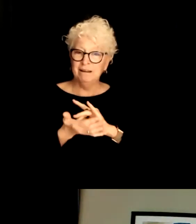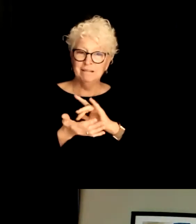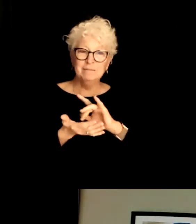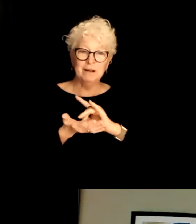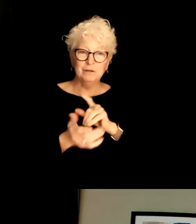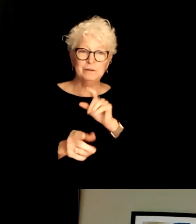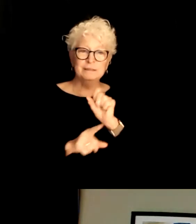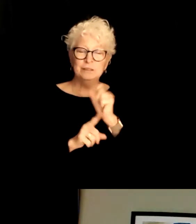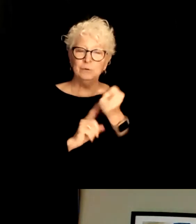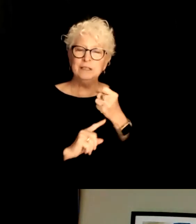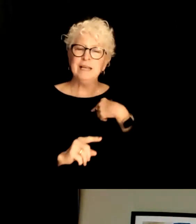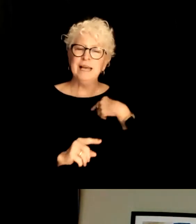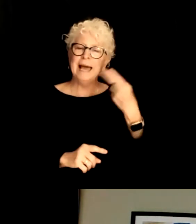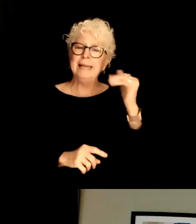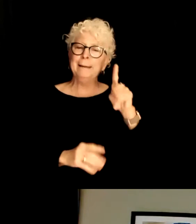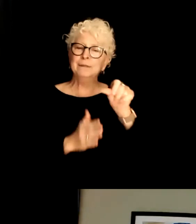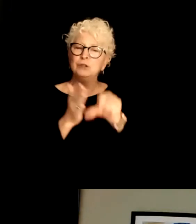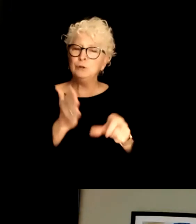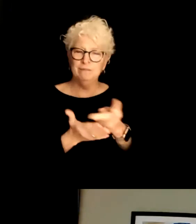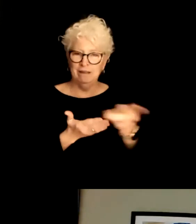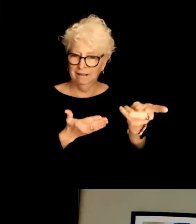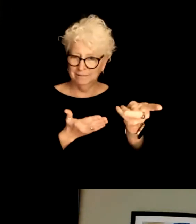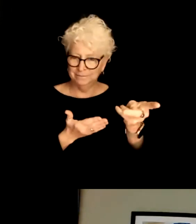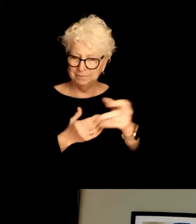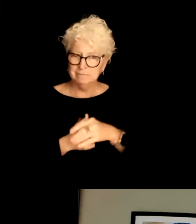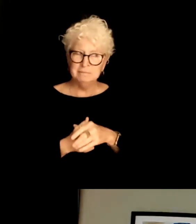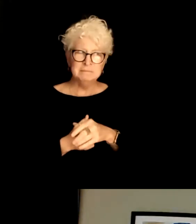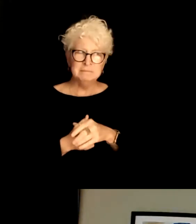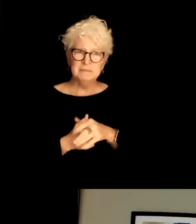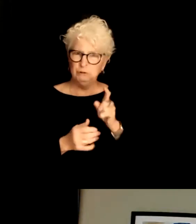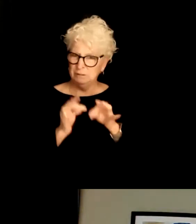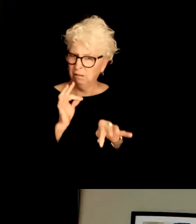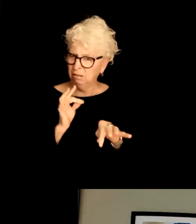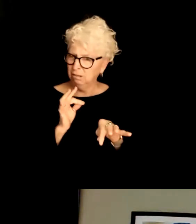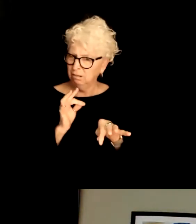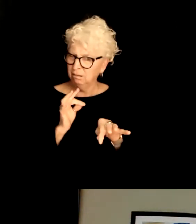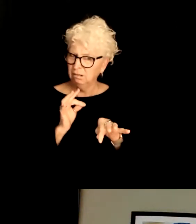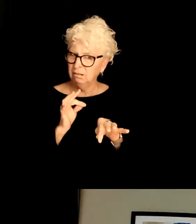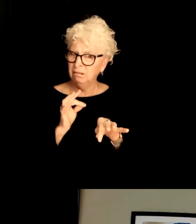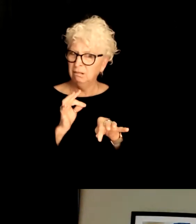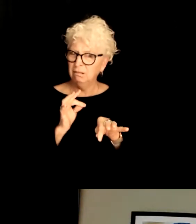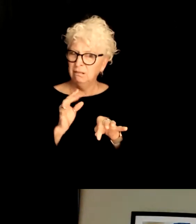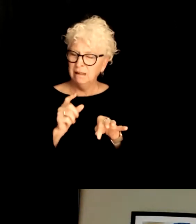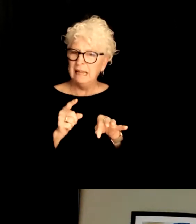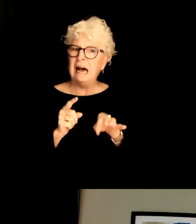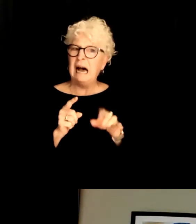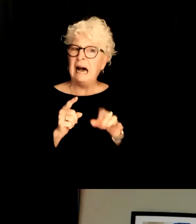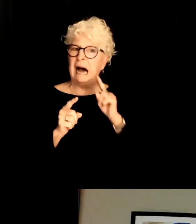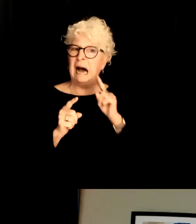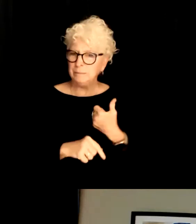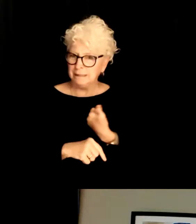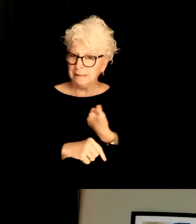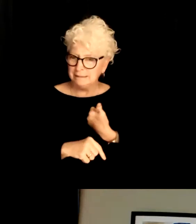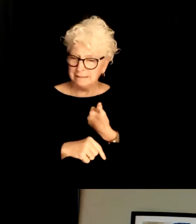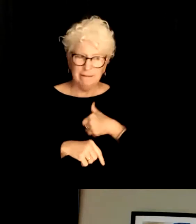hip surgery for what was supposed to be a pretty straight ahead soft tissue injury. And